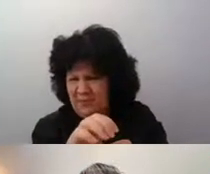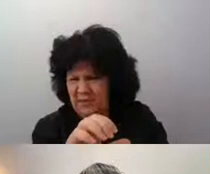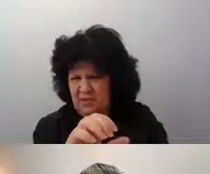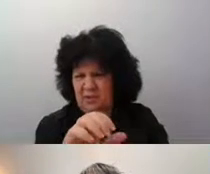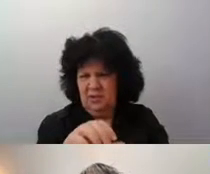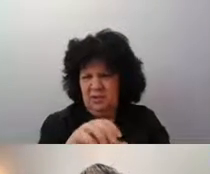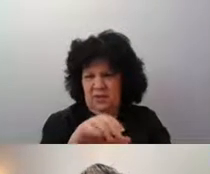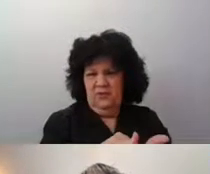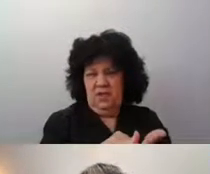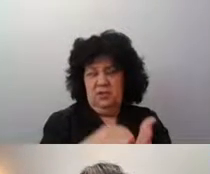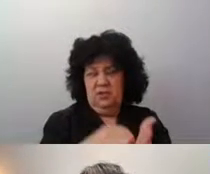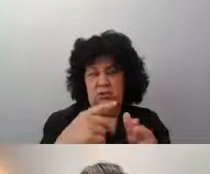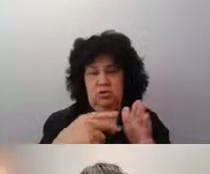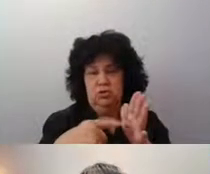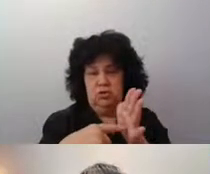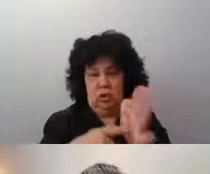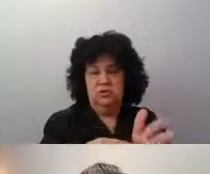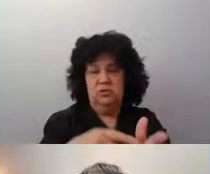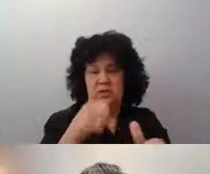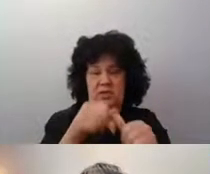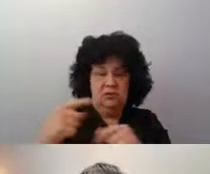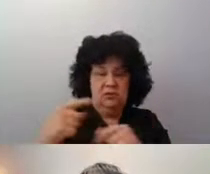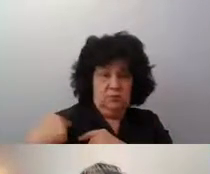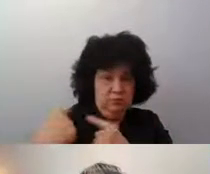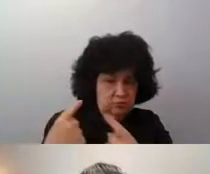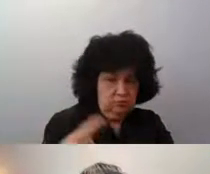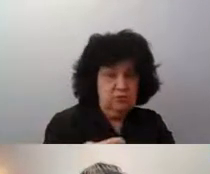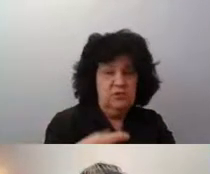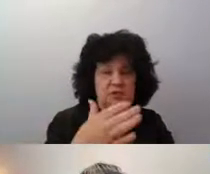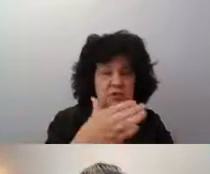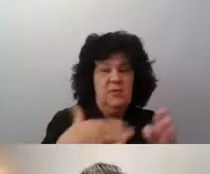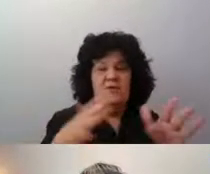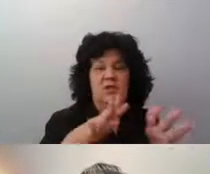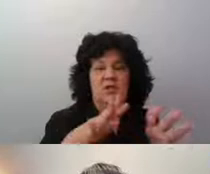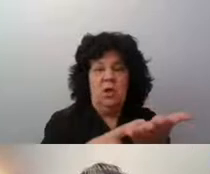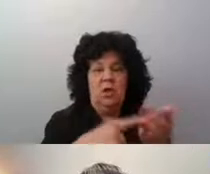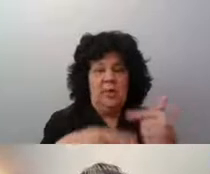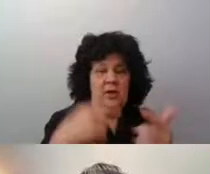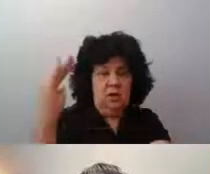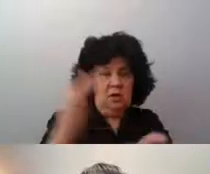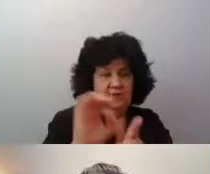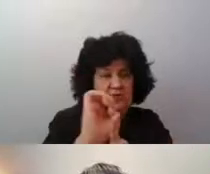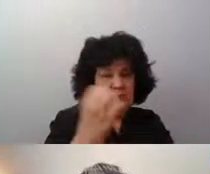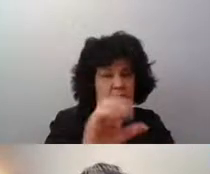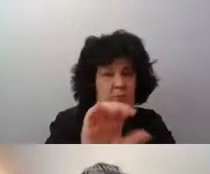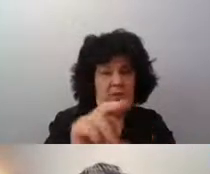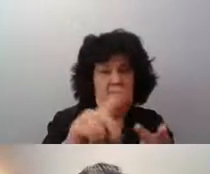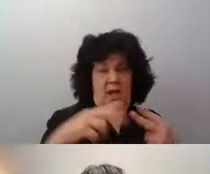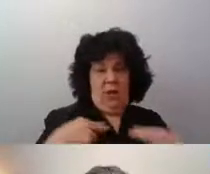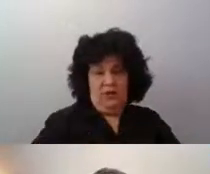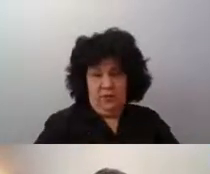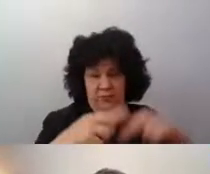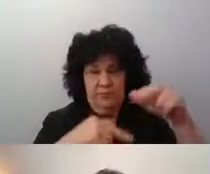been created by that group. Some of them I already talked about, in low embodied carbon, health in buildings,